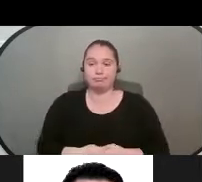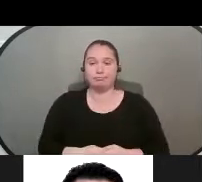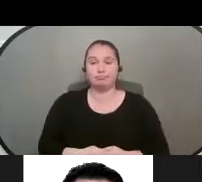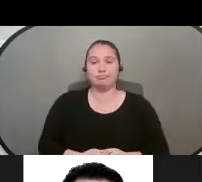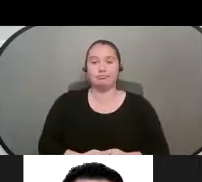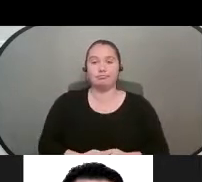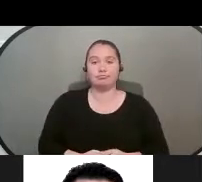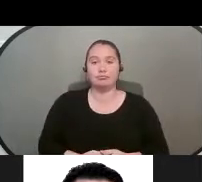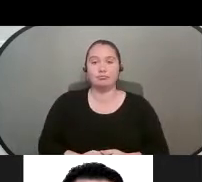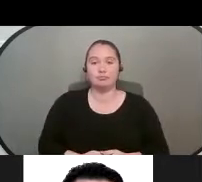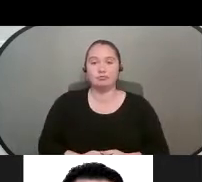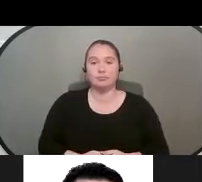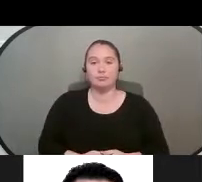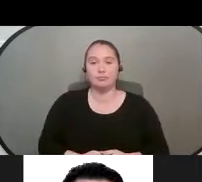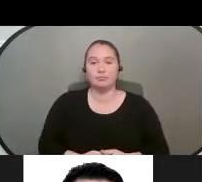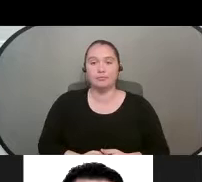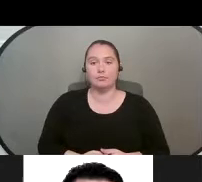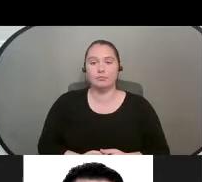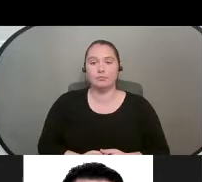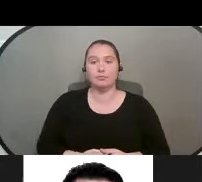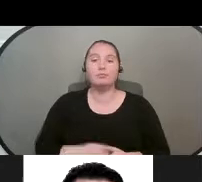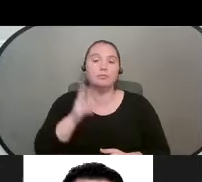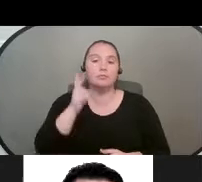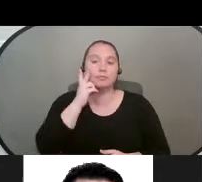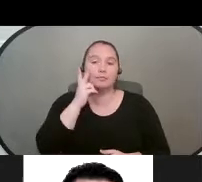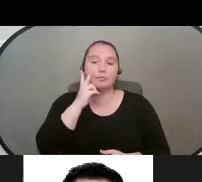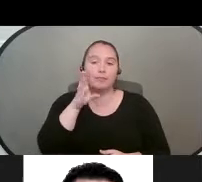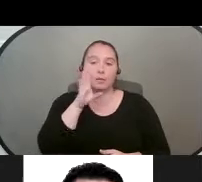Now, when we look at the region,